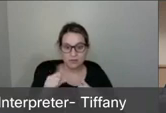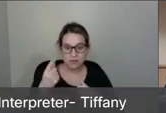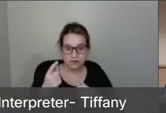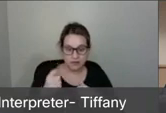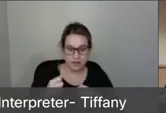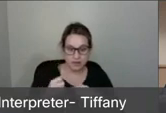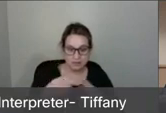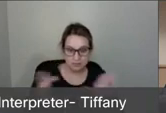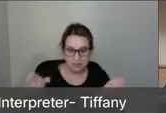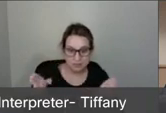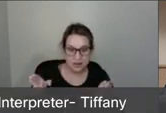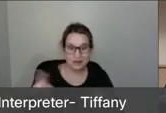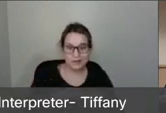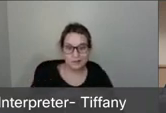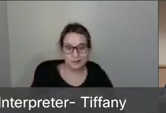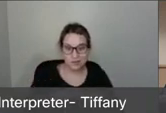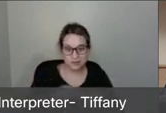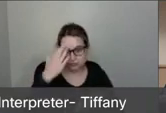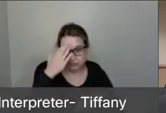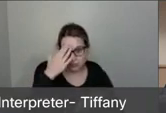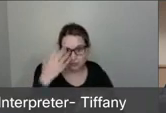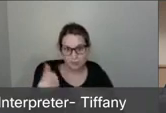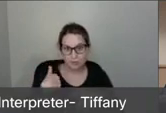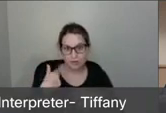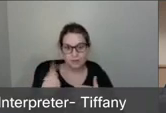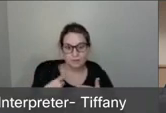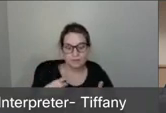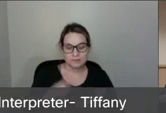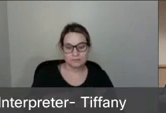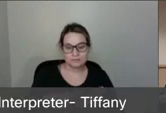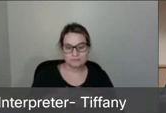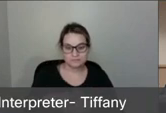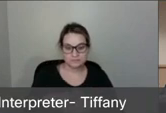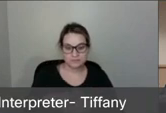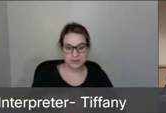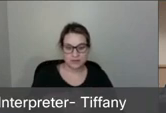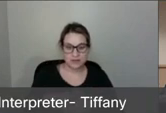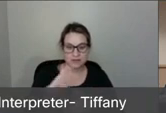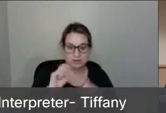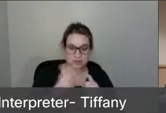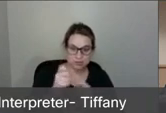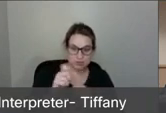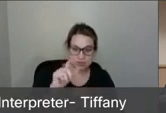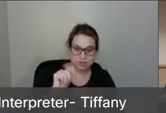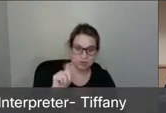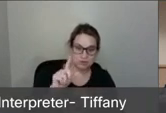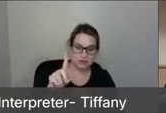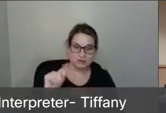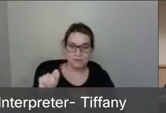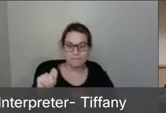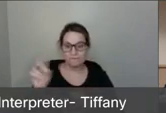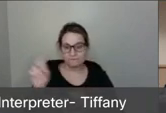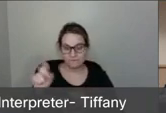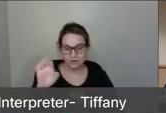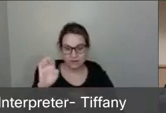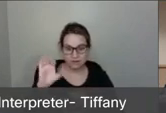bus, you would know what I'm talking about. The district should include downtown Phoenix in Kentle, the